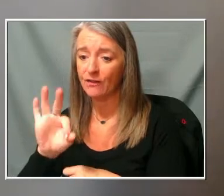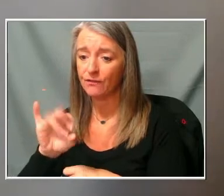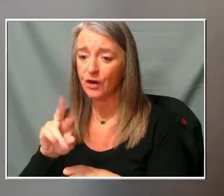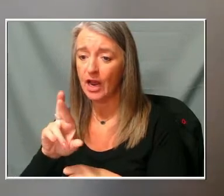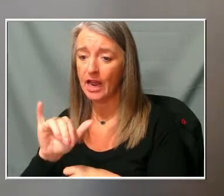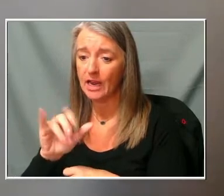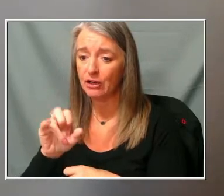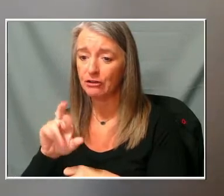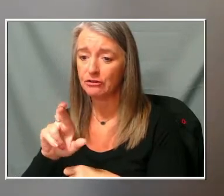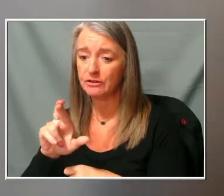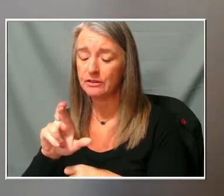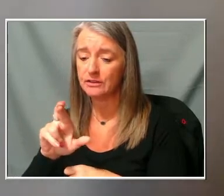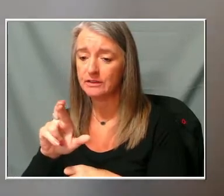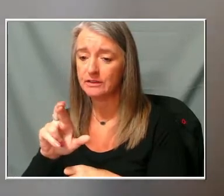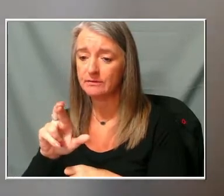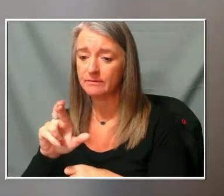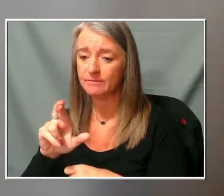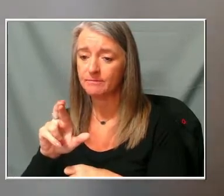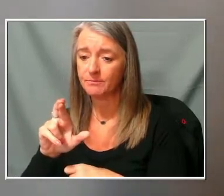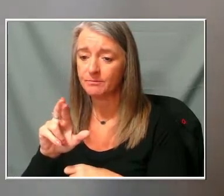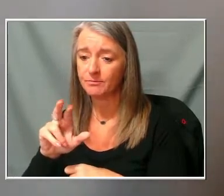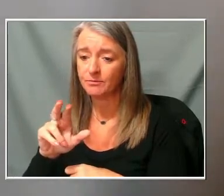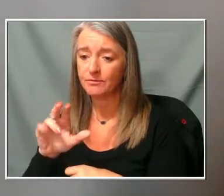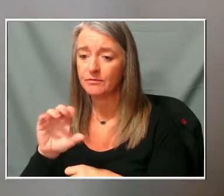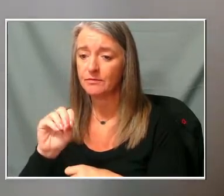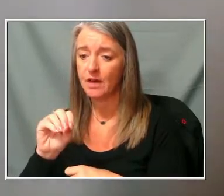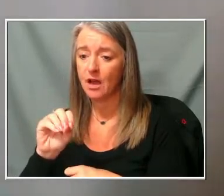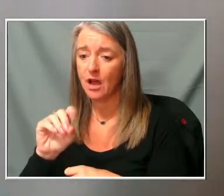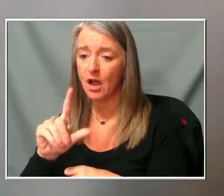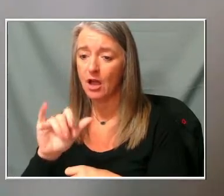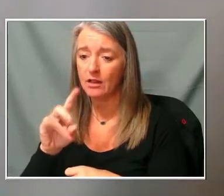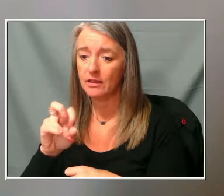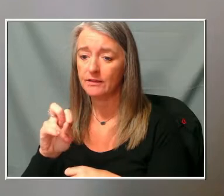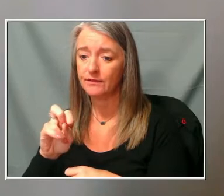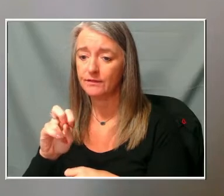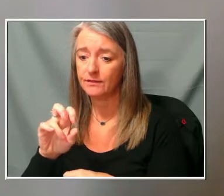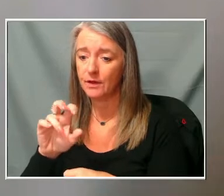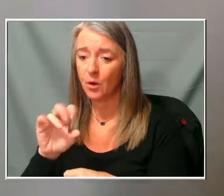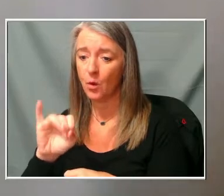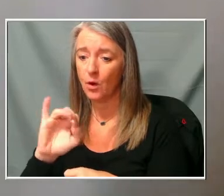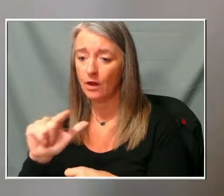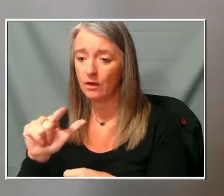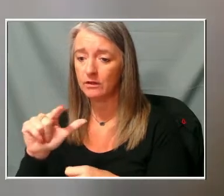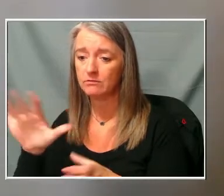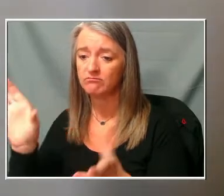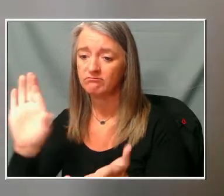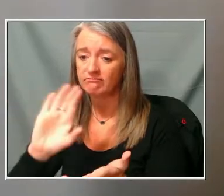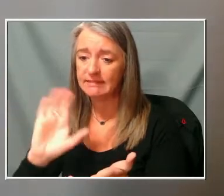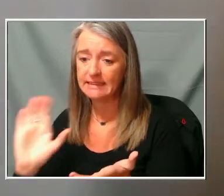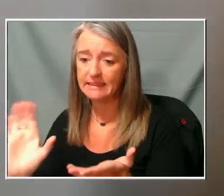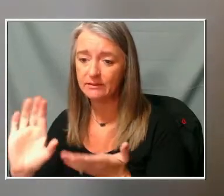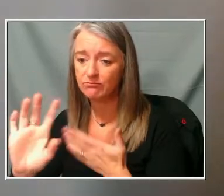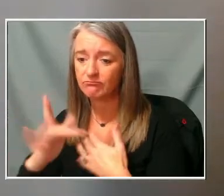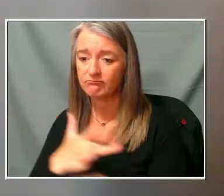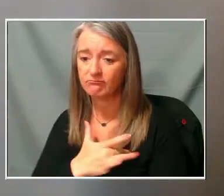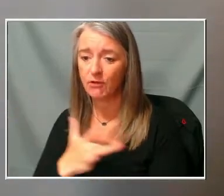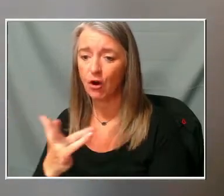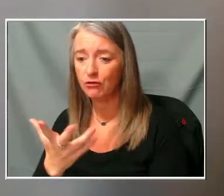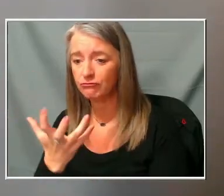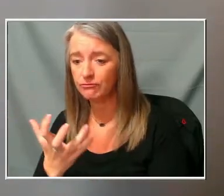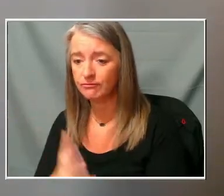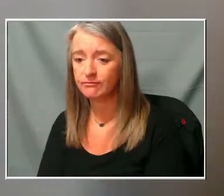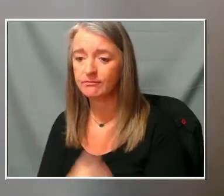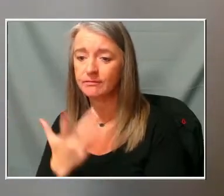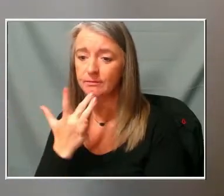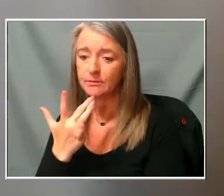home, nutrient-dense fries, throw some olive oil on it for healthy fats, and then season it with whatever your heart's desire.